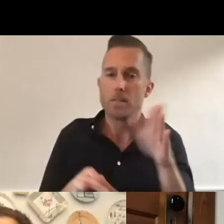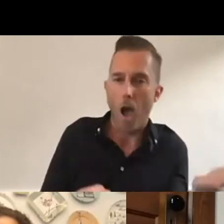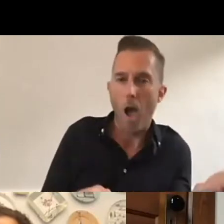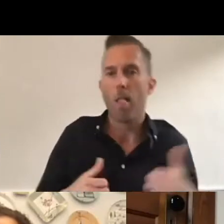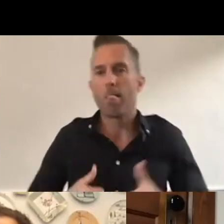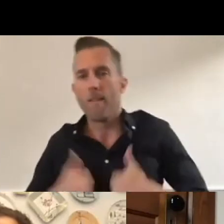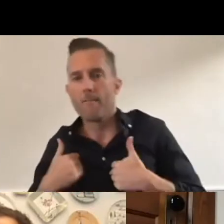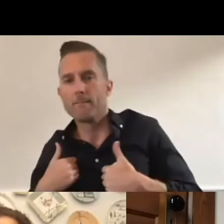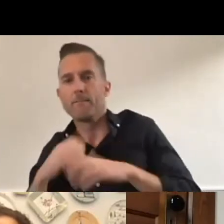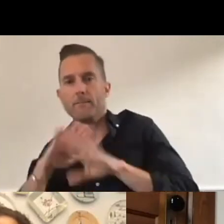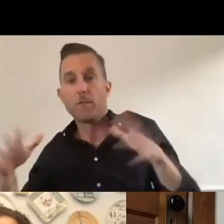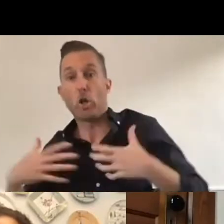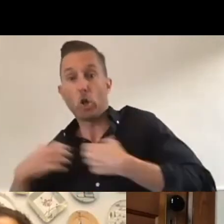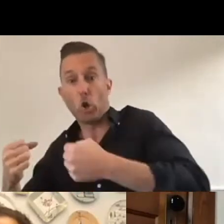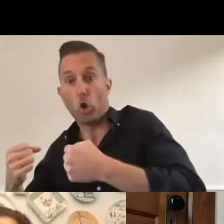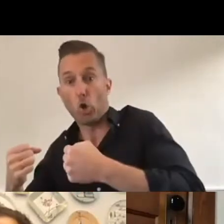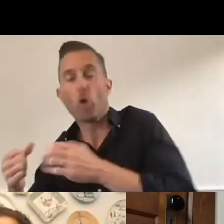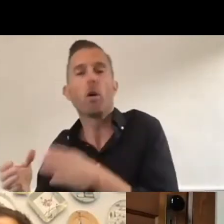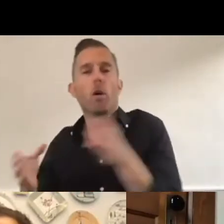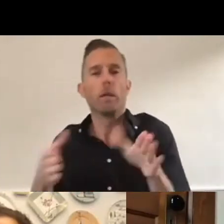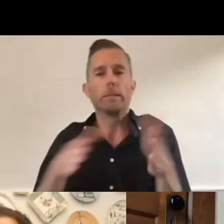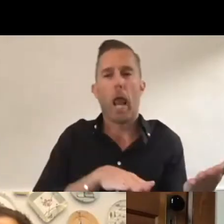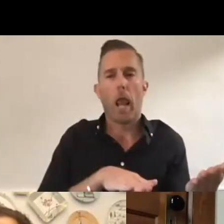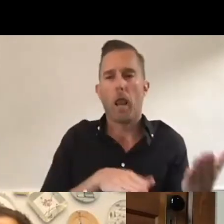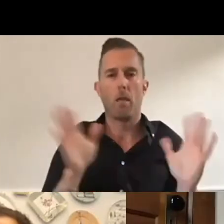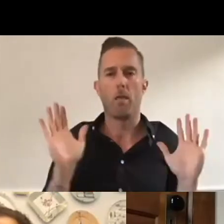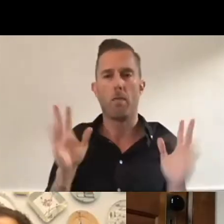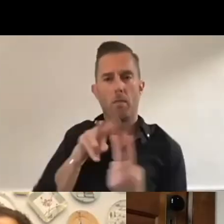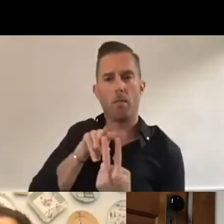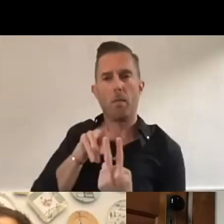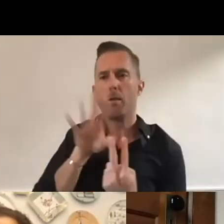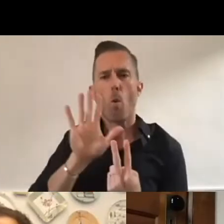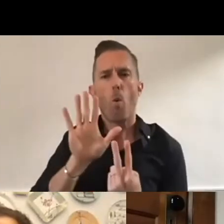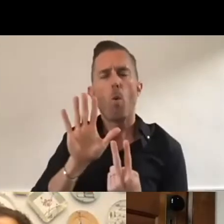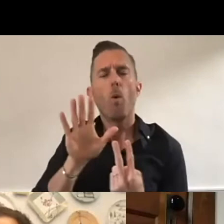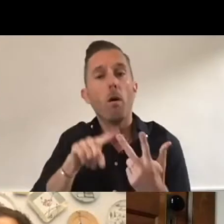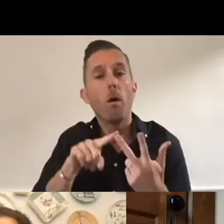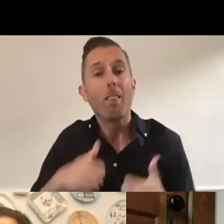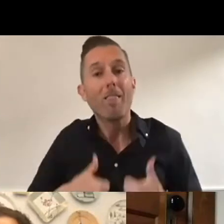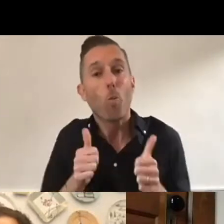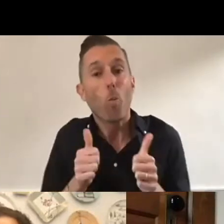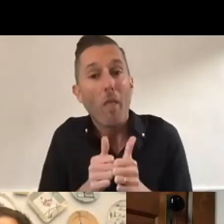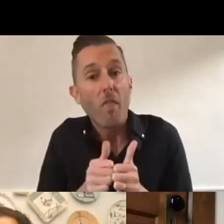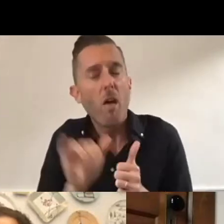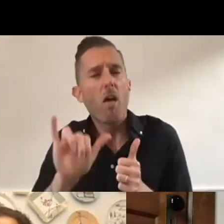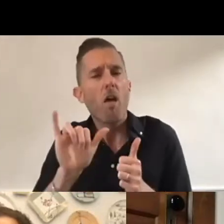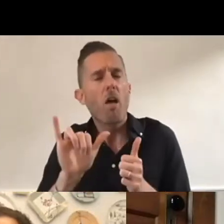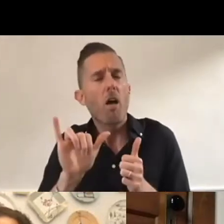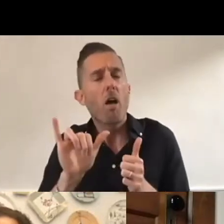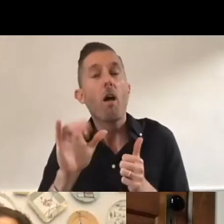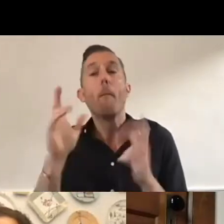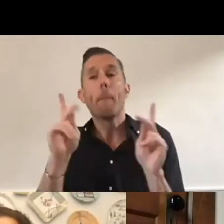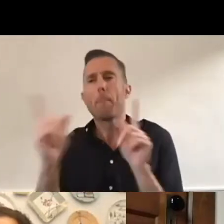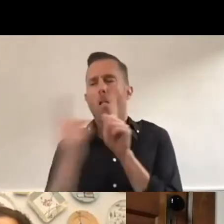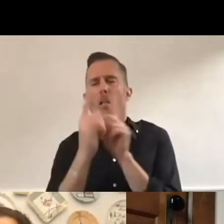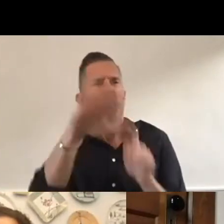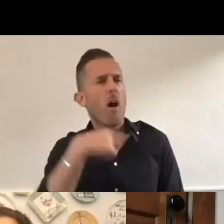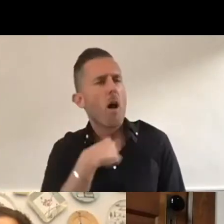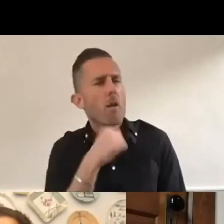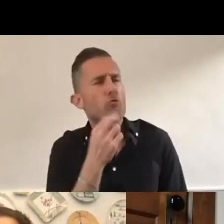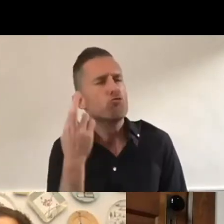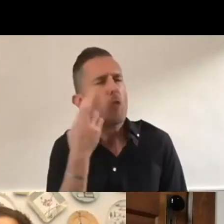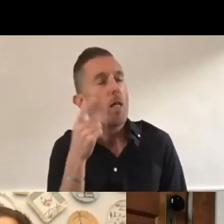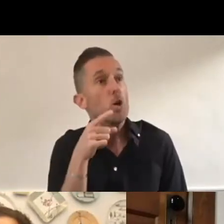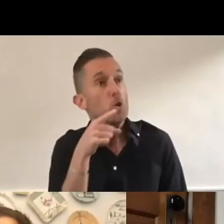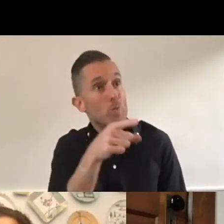or cured or dead. So, and they even came up to me saying, like, I didn't understand how finding out that you still have cancer left in